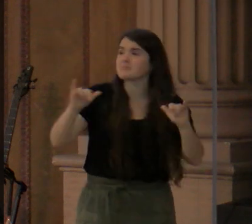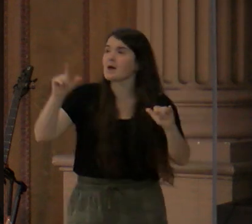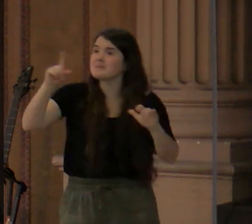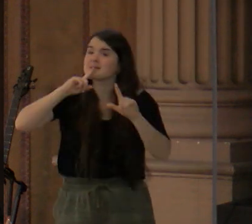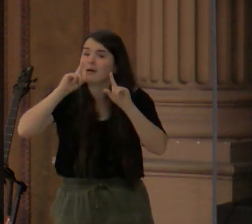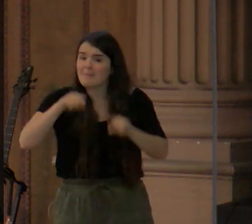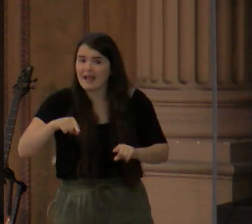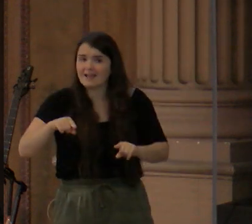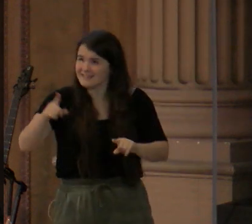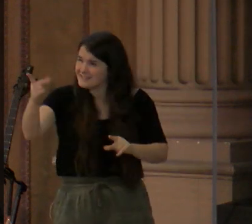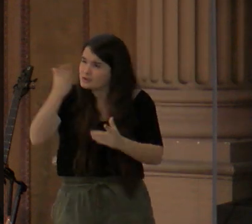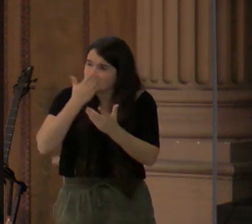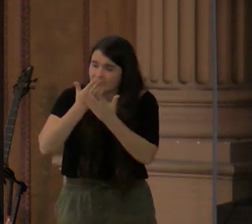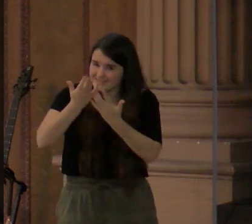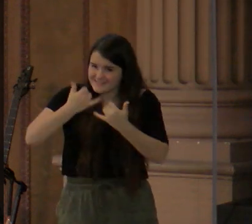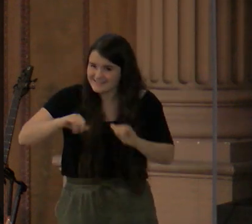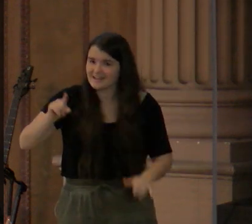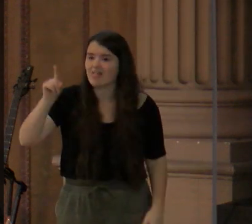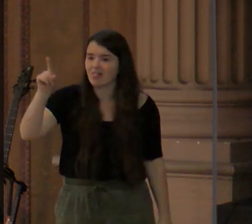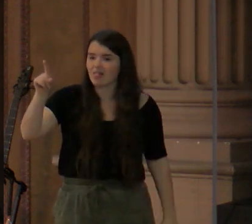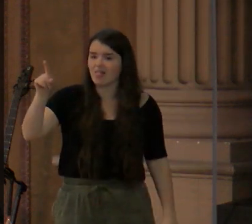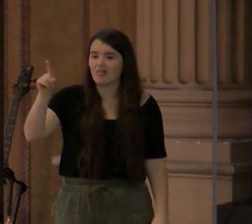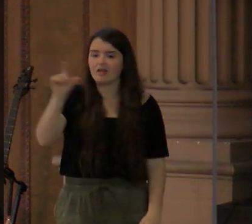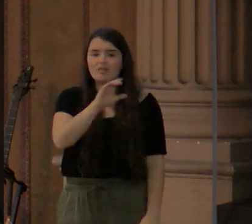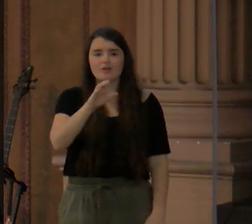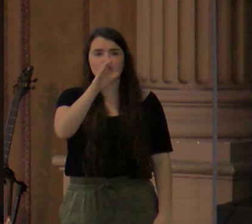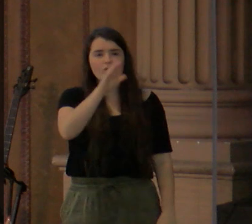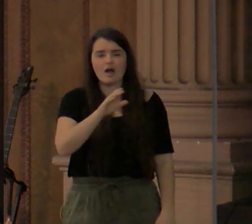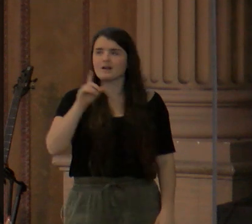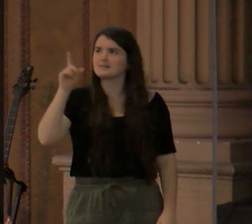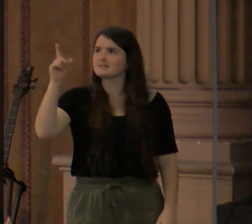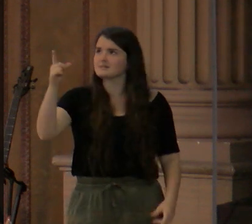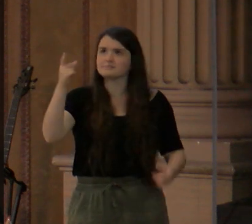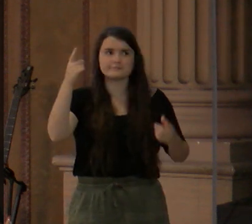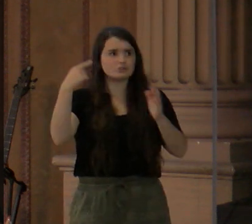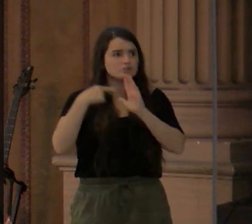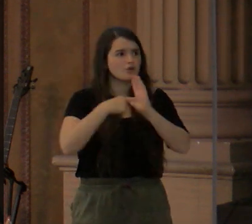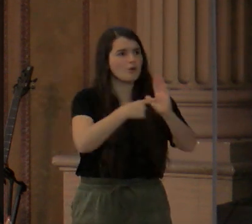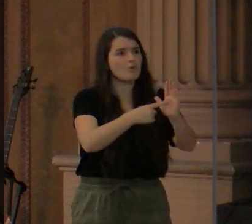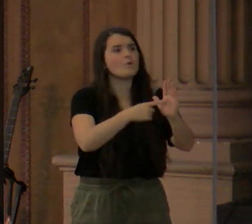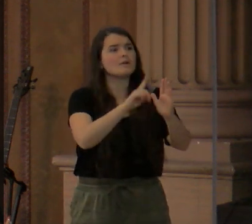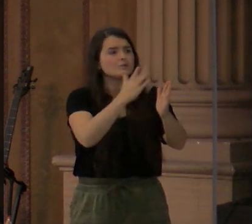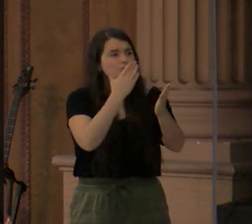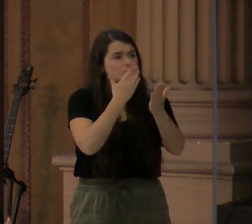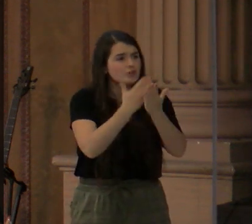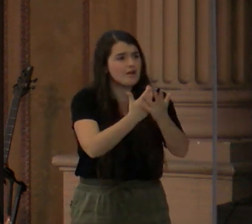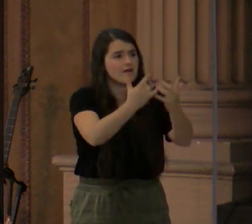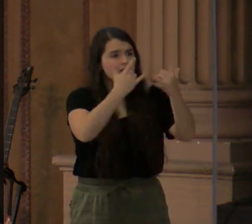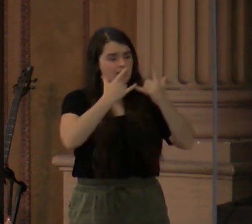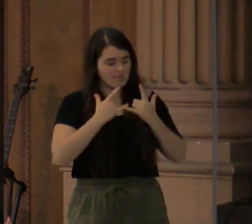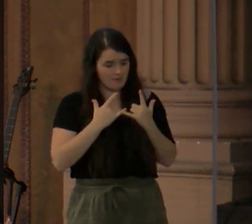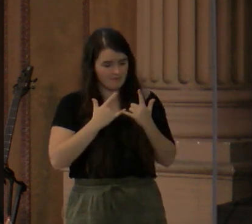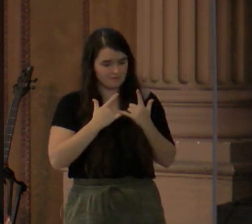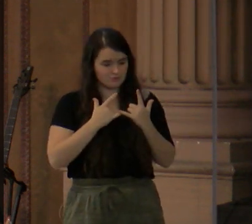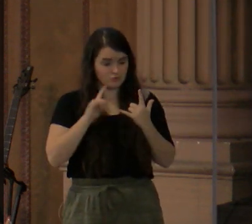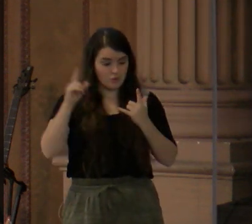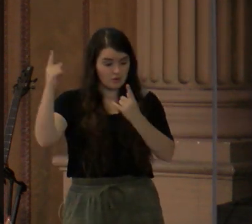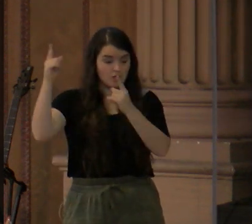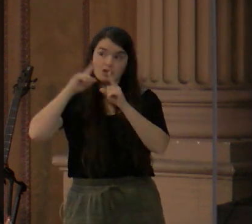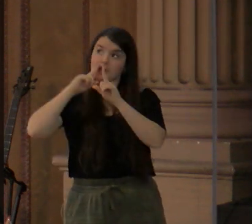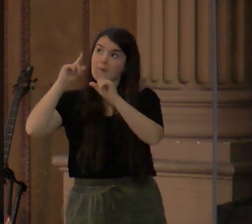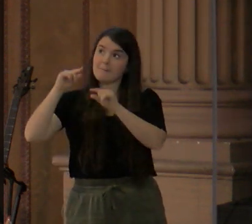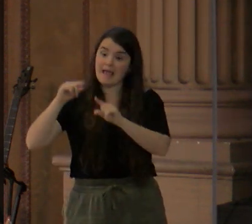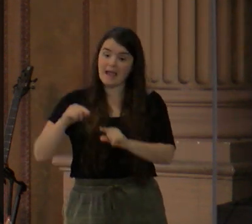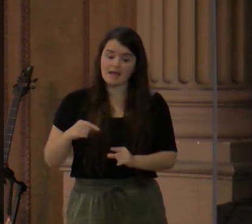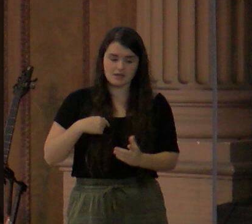If he proves at the cross how good and loving and kind he is, then we can't look at his commands and just assume, well, those are